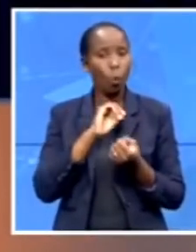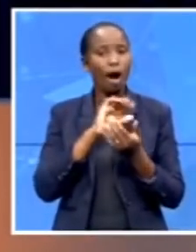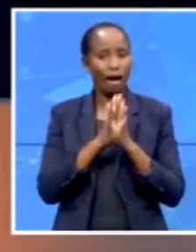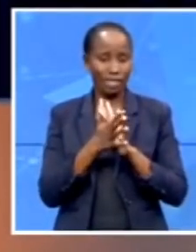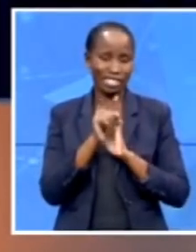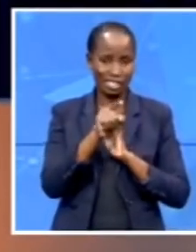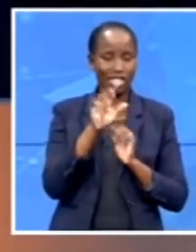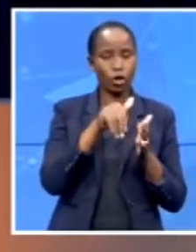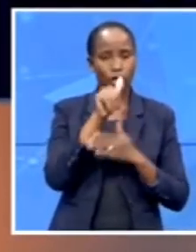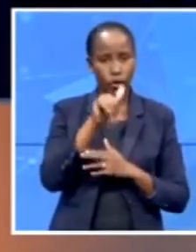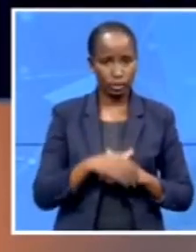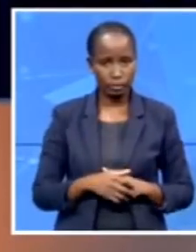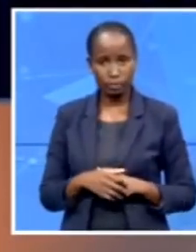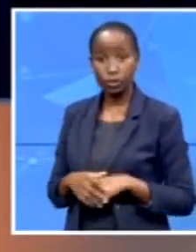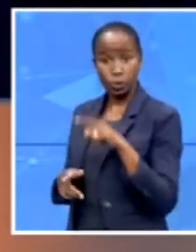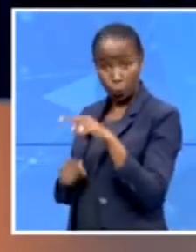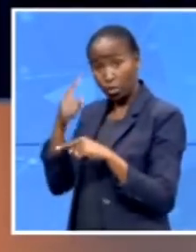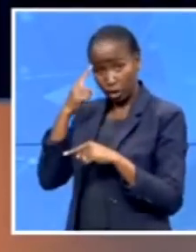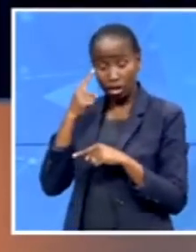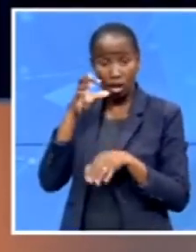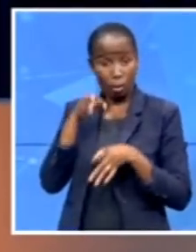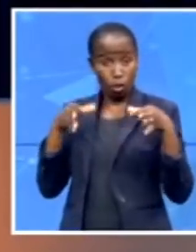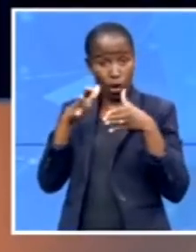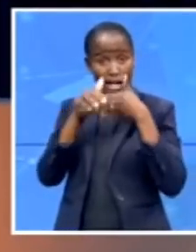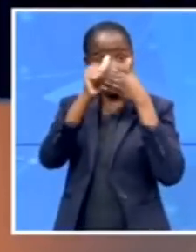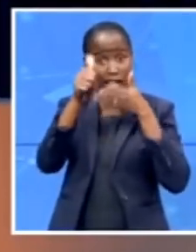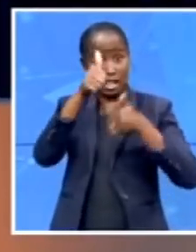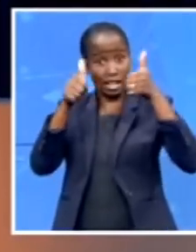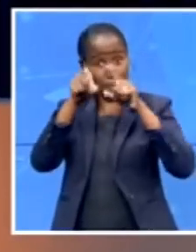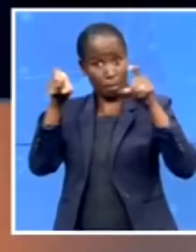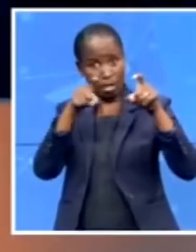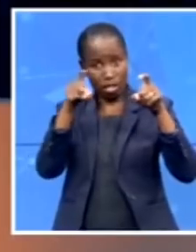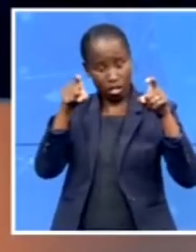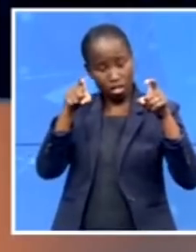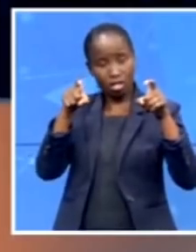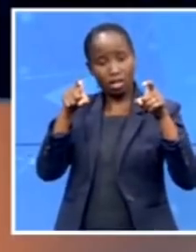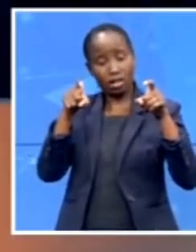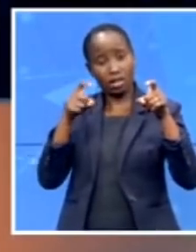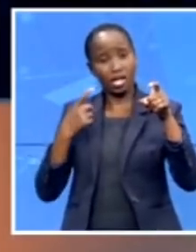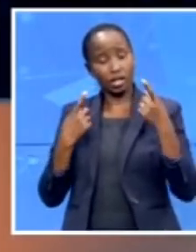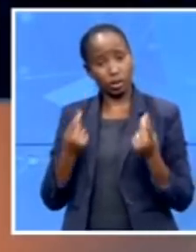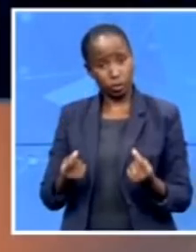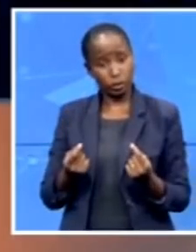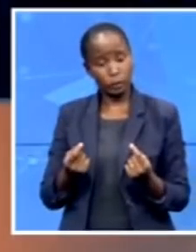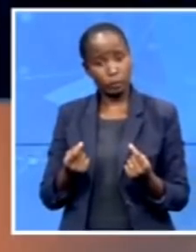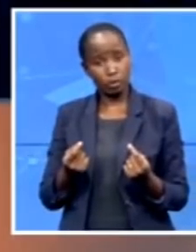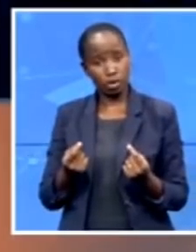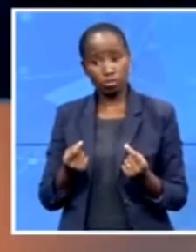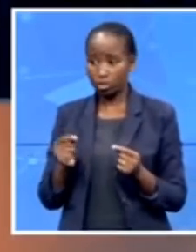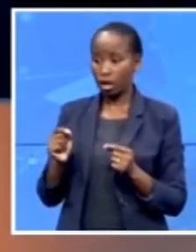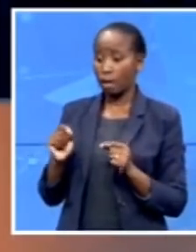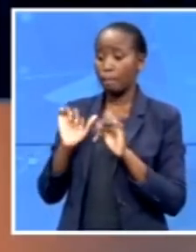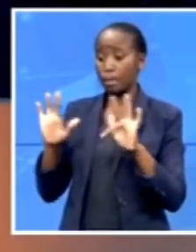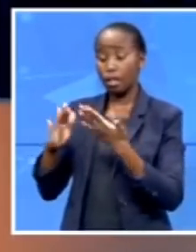Prof, are actually waking up to the fact that the voices of the people, is louder than it was